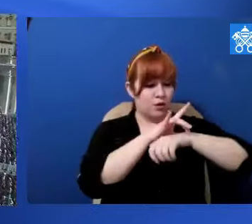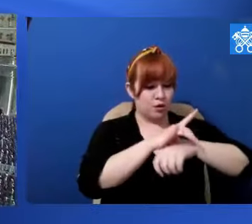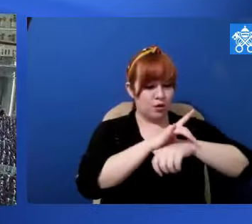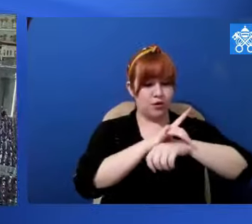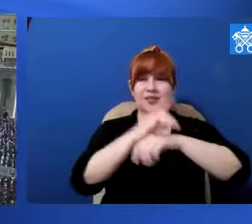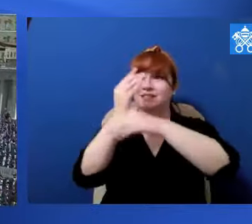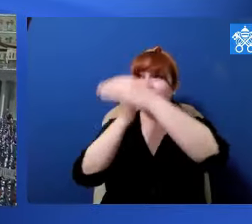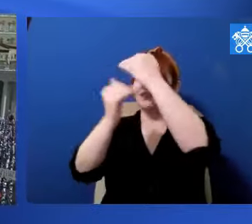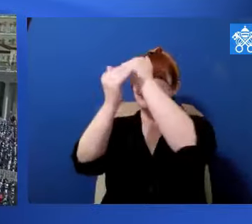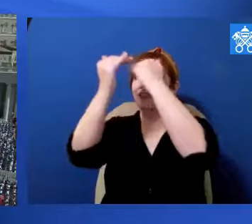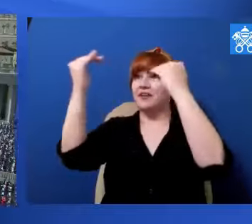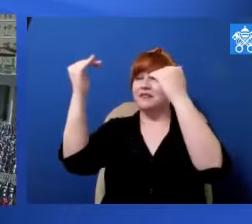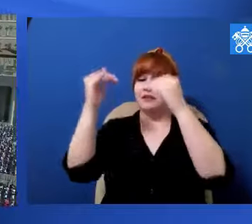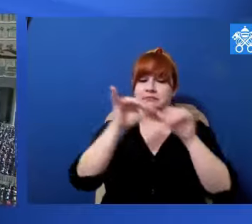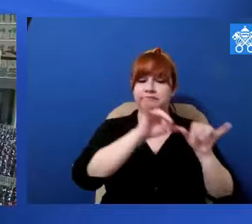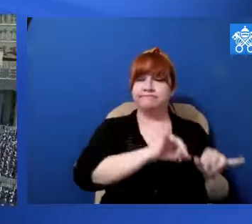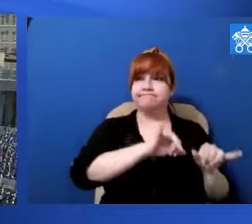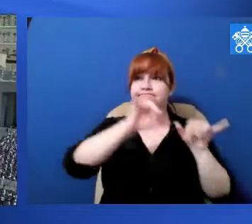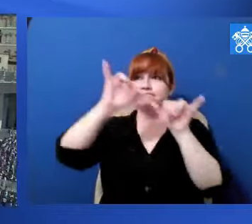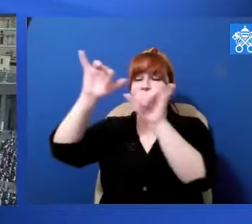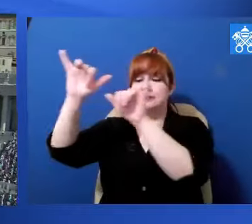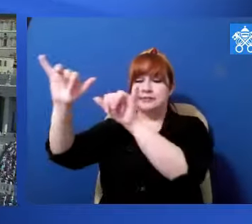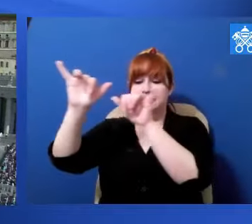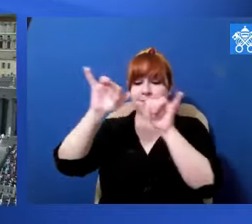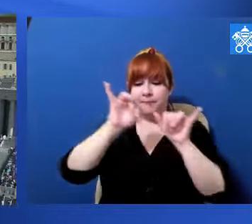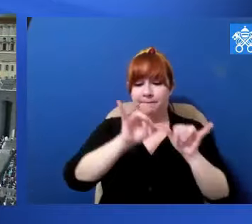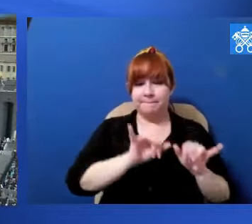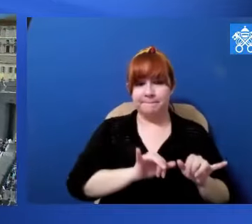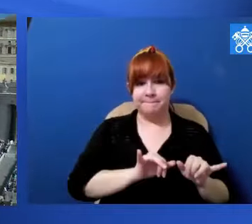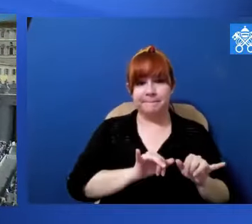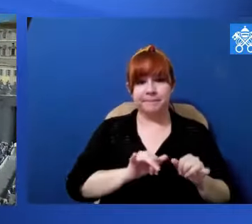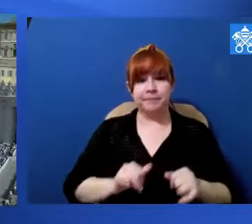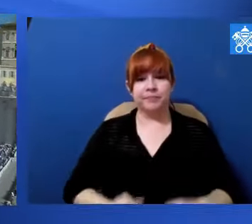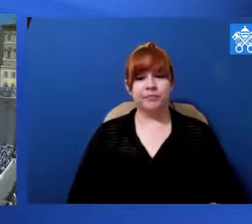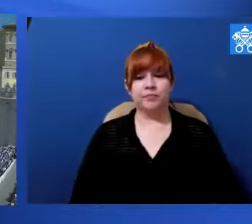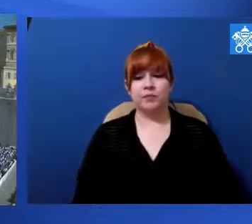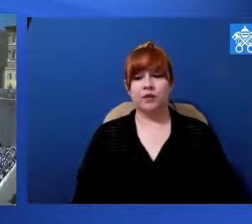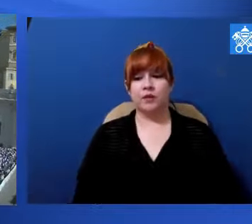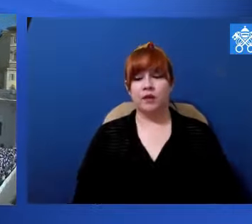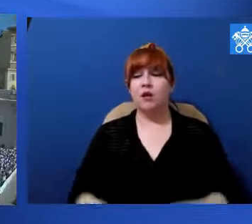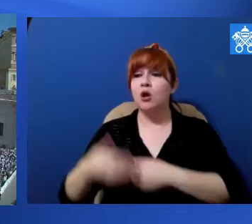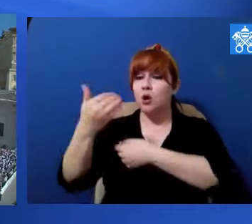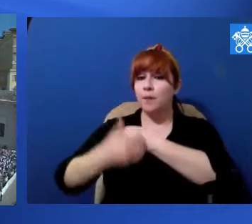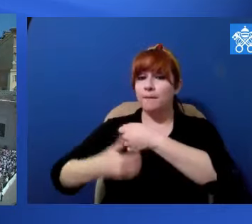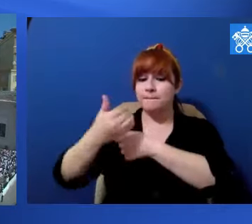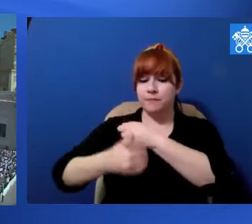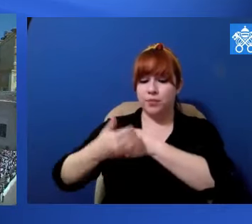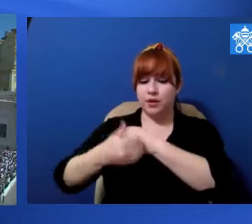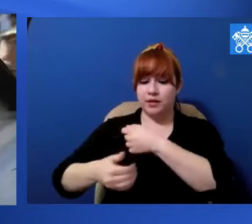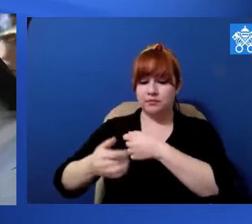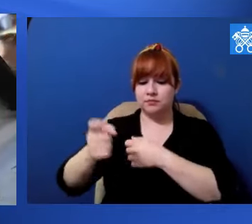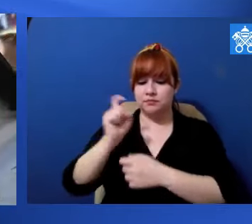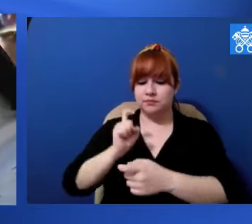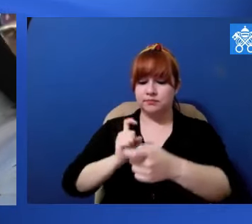voluntas tua, sicut in cielo et in terra.